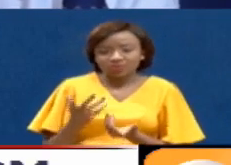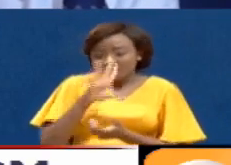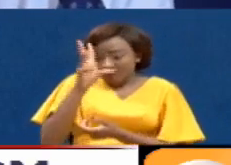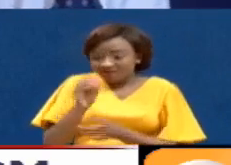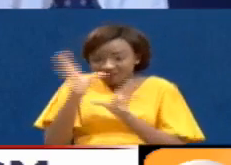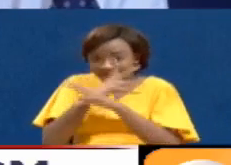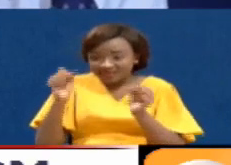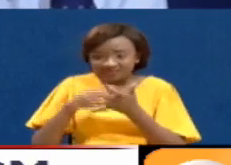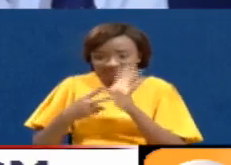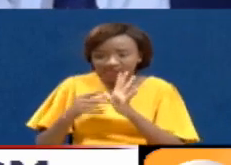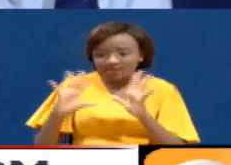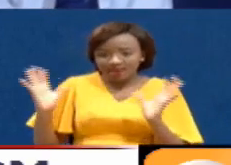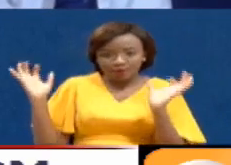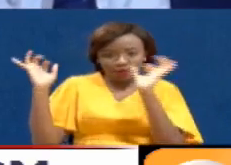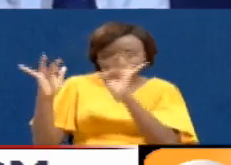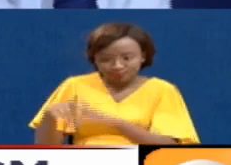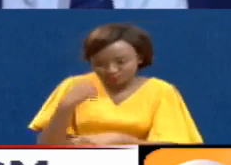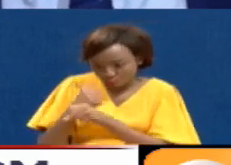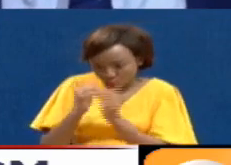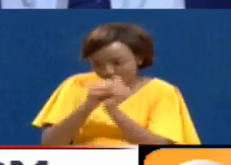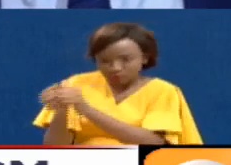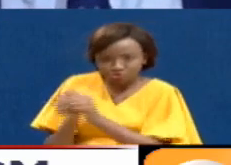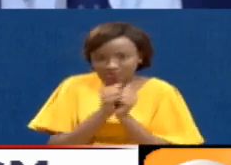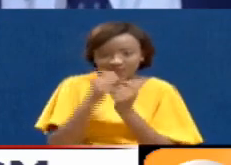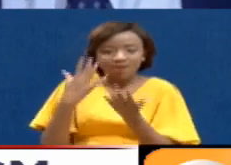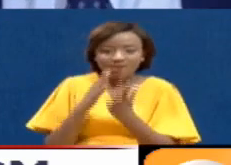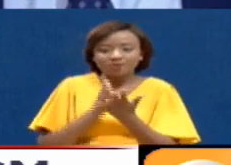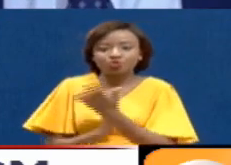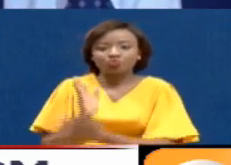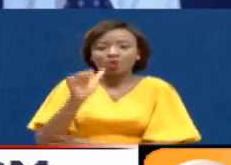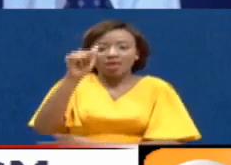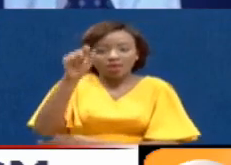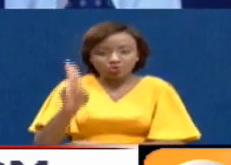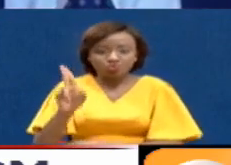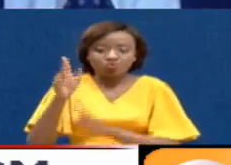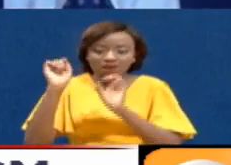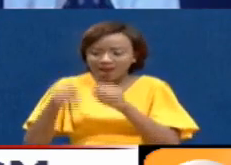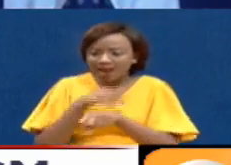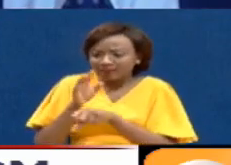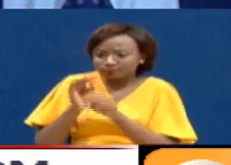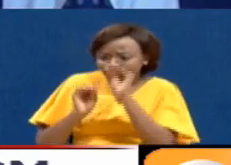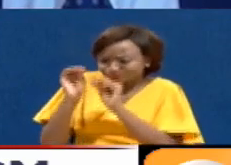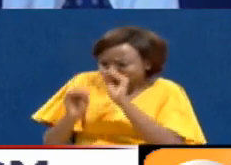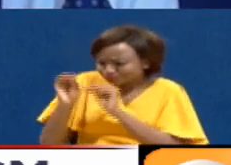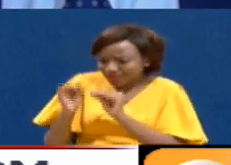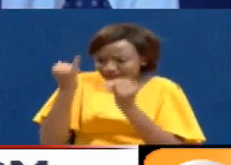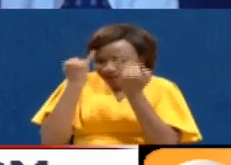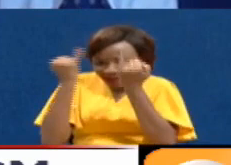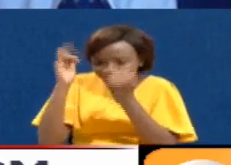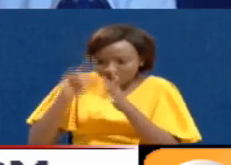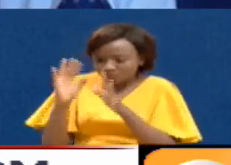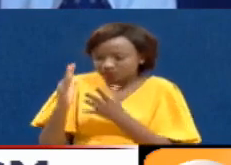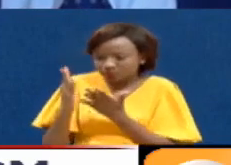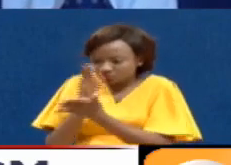African presidents get together and either through the African Union or some other way, begin to write and share some of these ideas? How would you